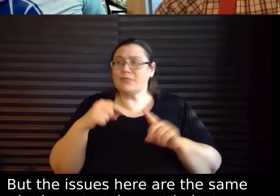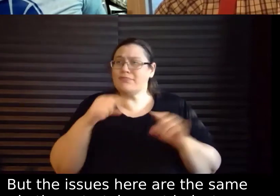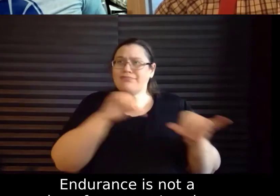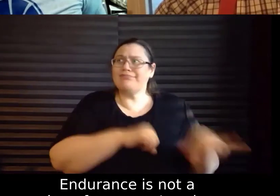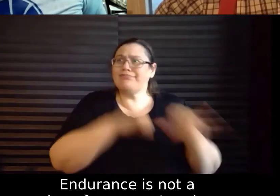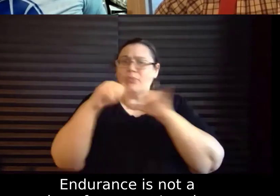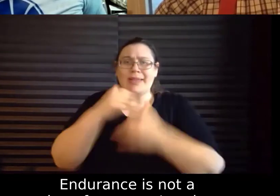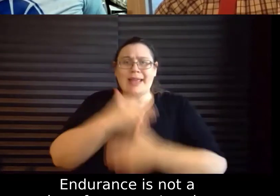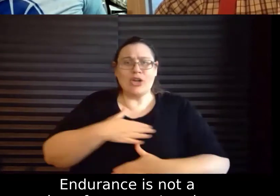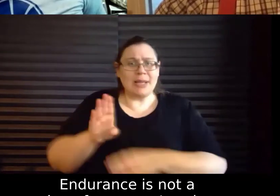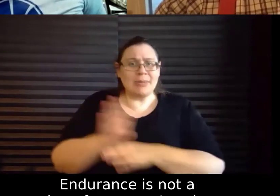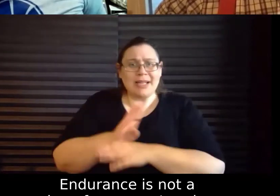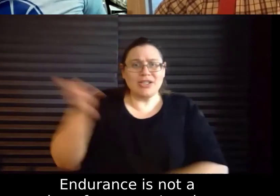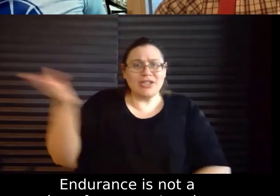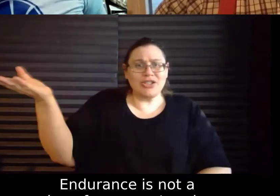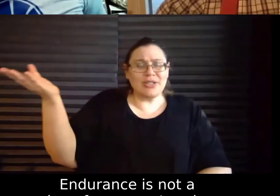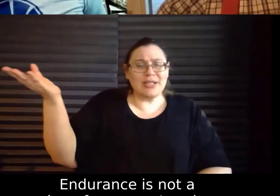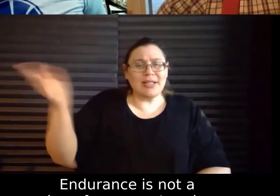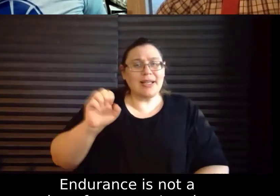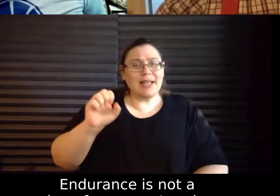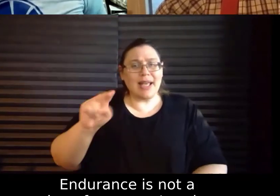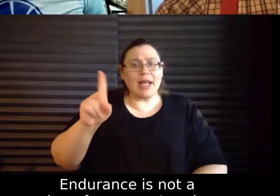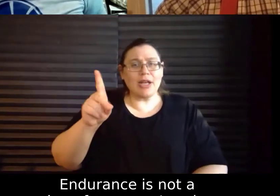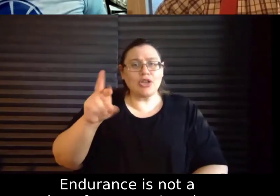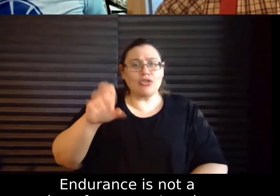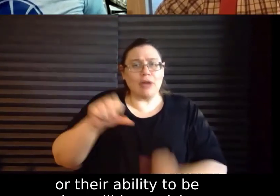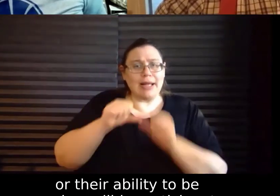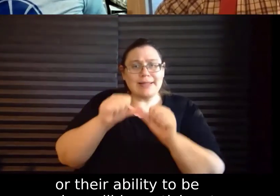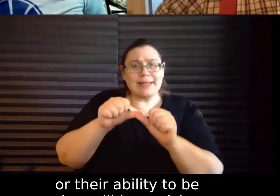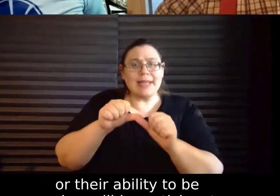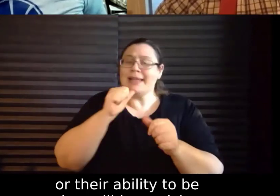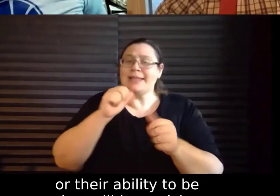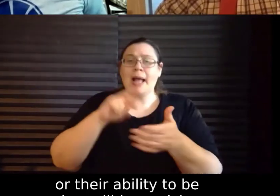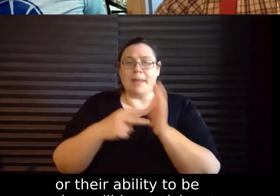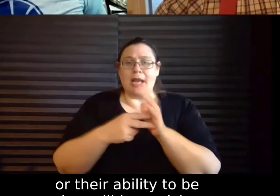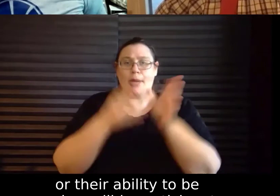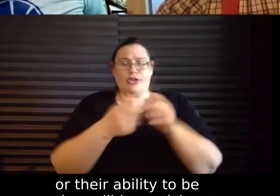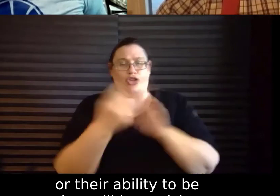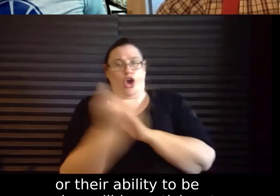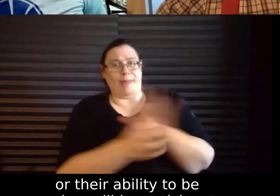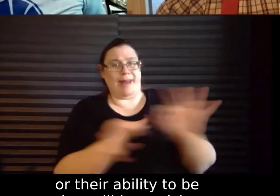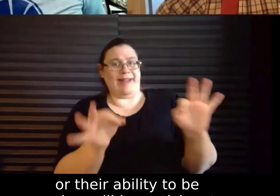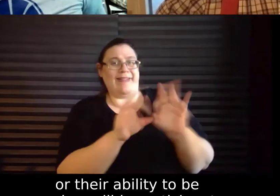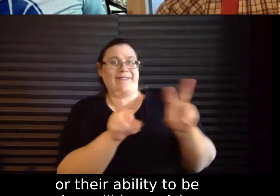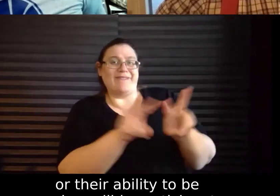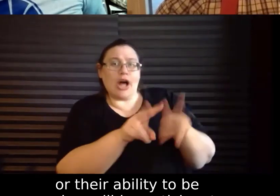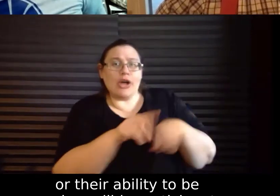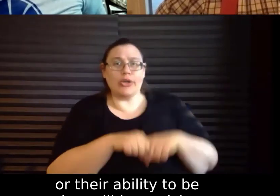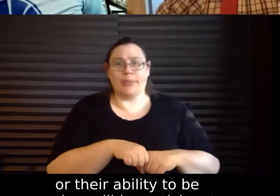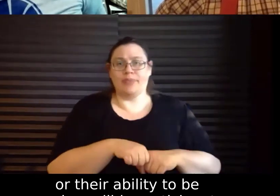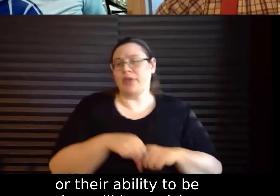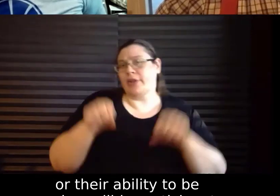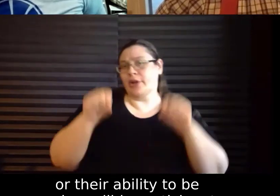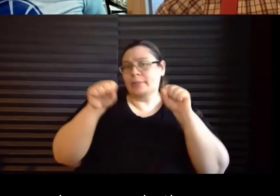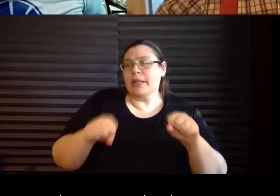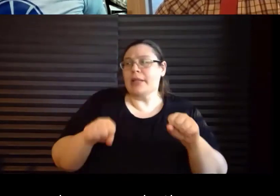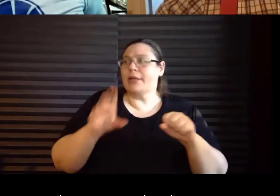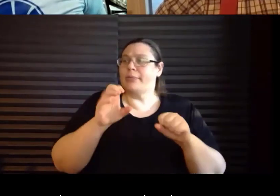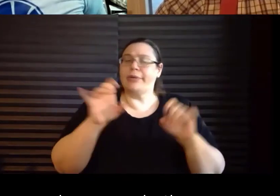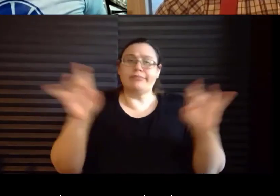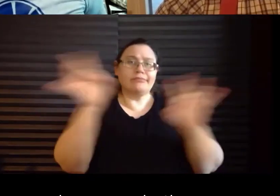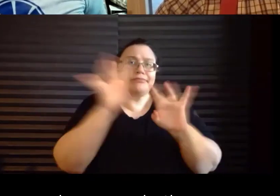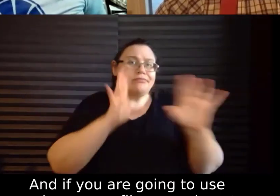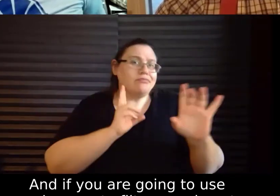industry. Endurance is not a sign of someone's value or their ability to really be an incredible participant in